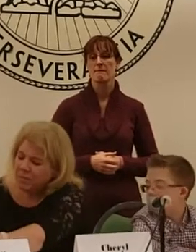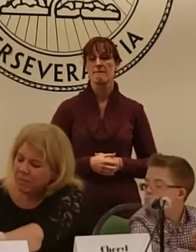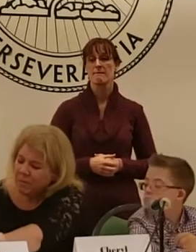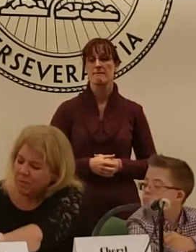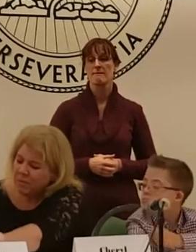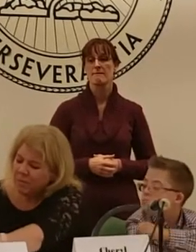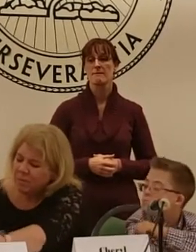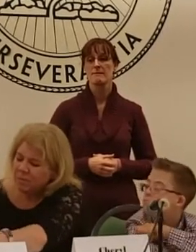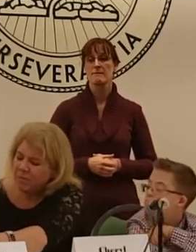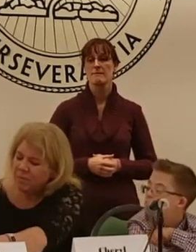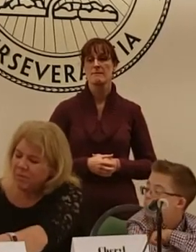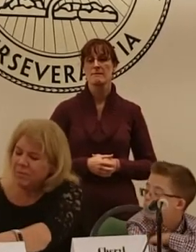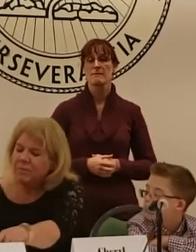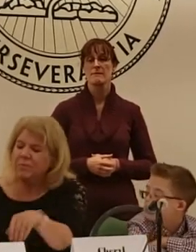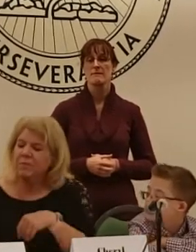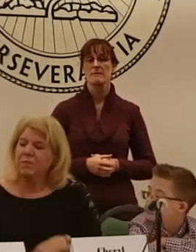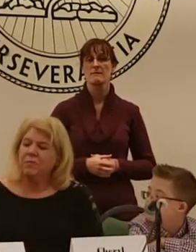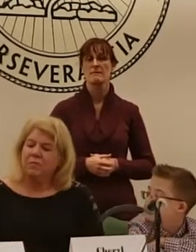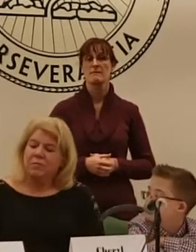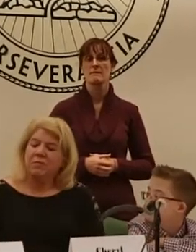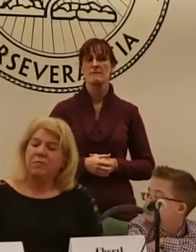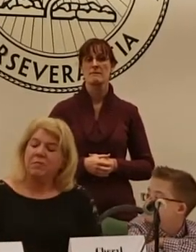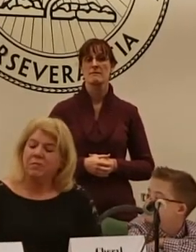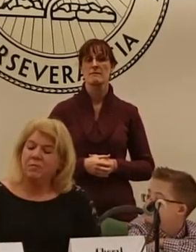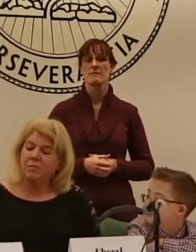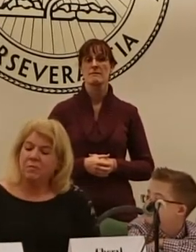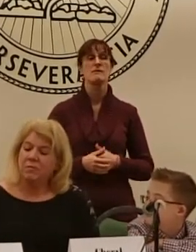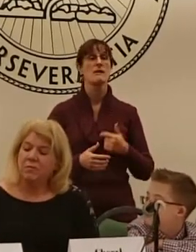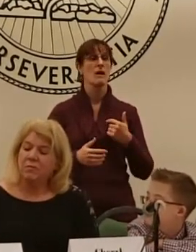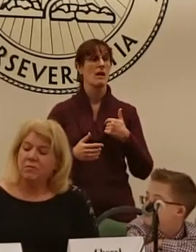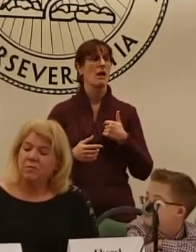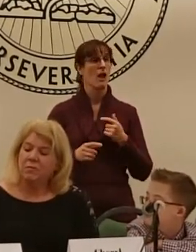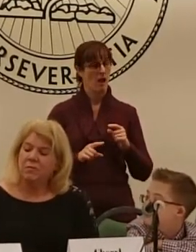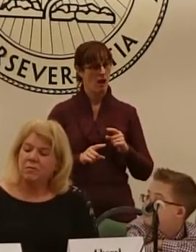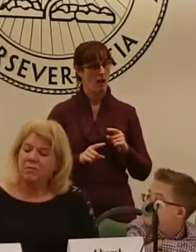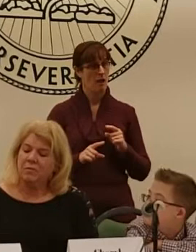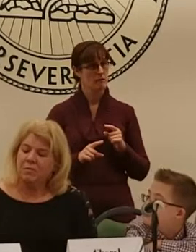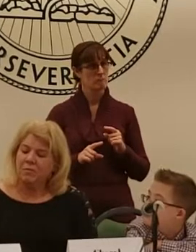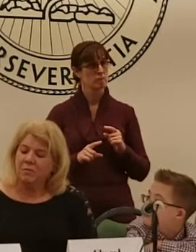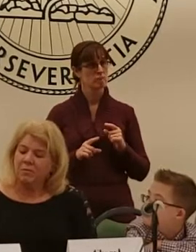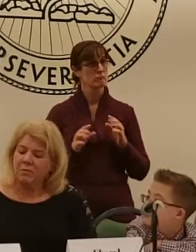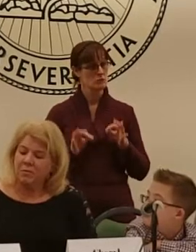I went to audition